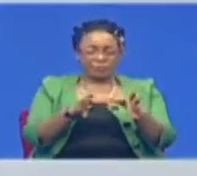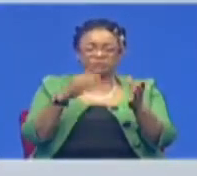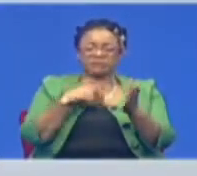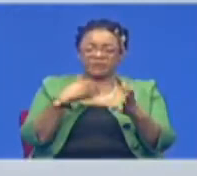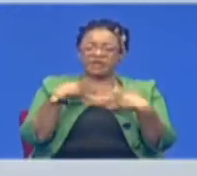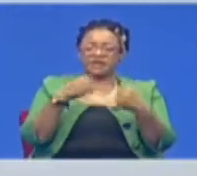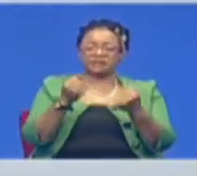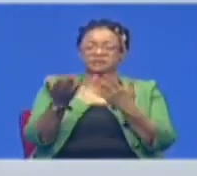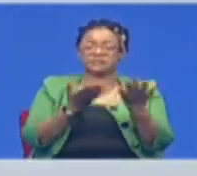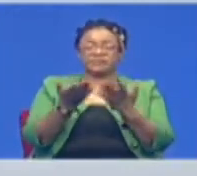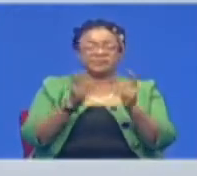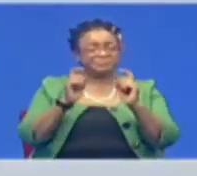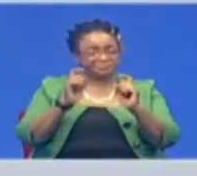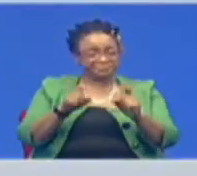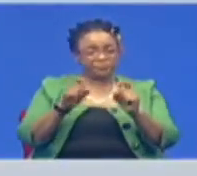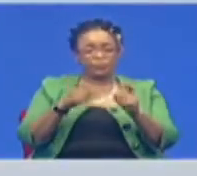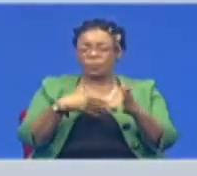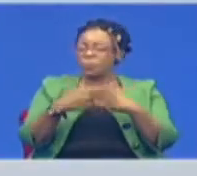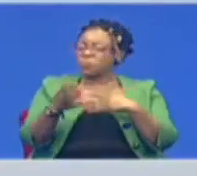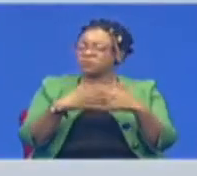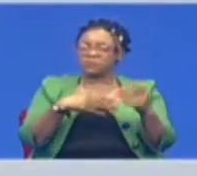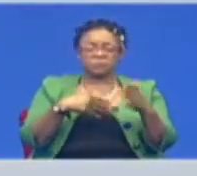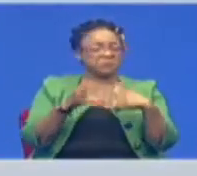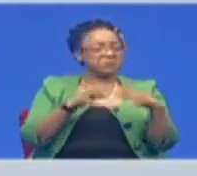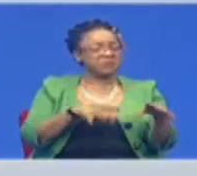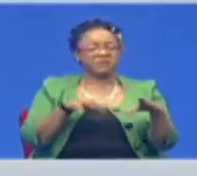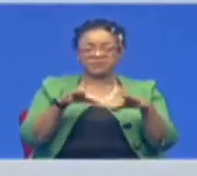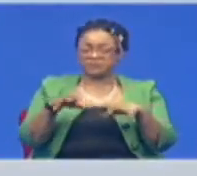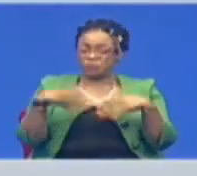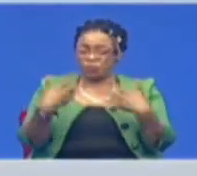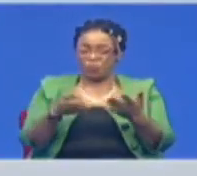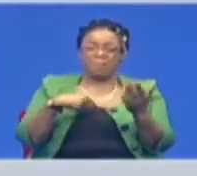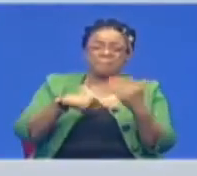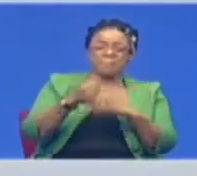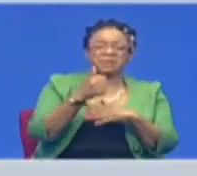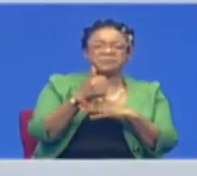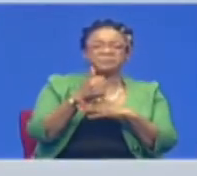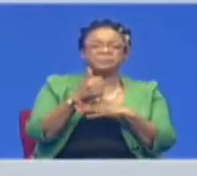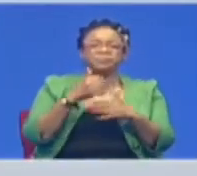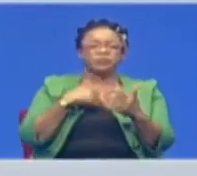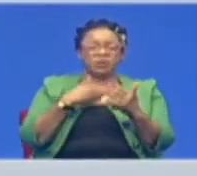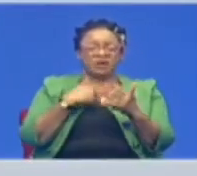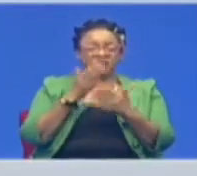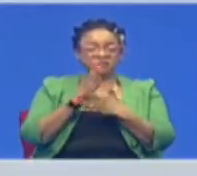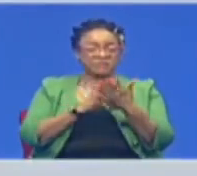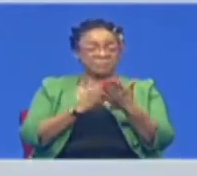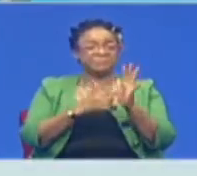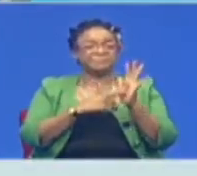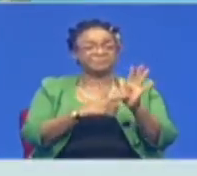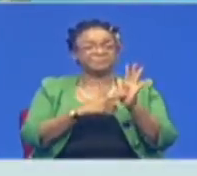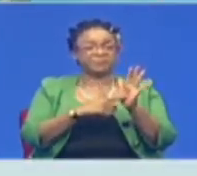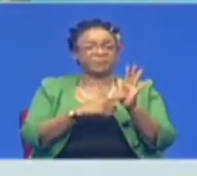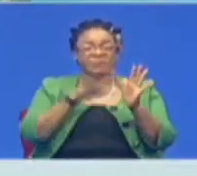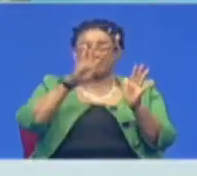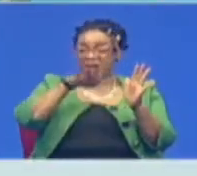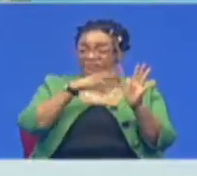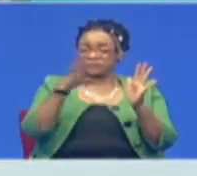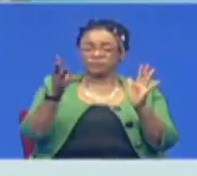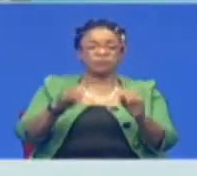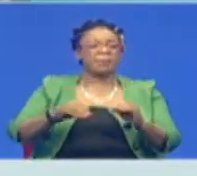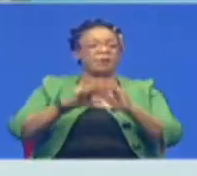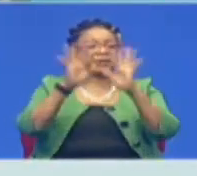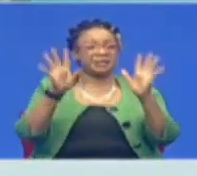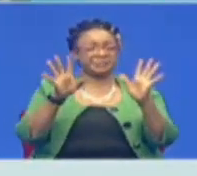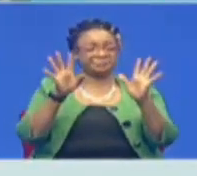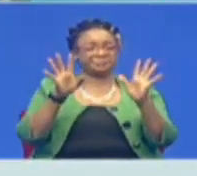they need without suffering financial hardship. And I was hoping we'd get some illustrative graphics to this. Well, to be clear,